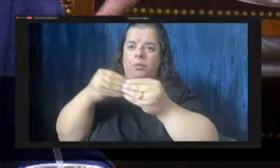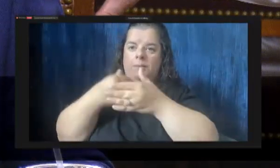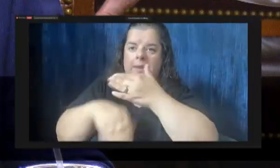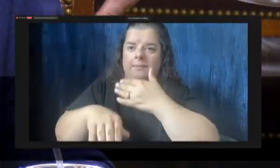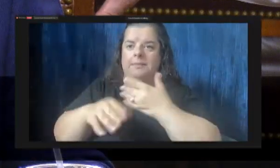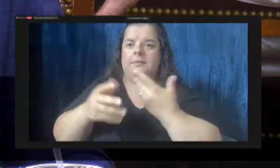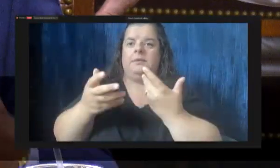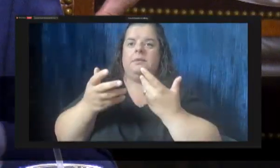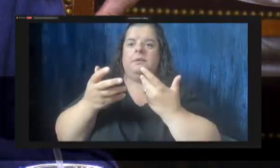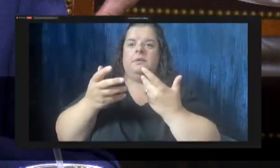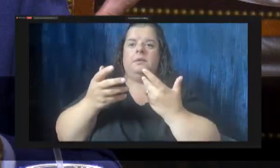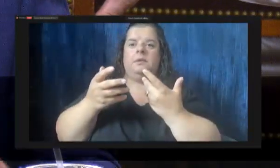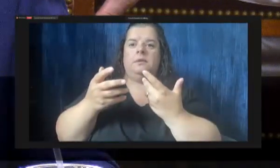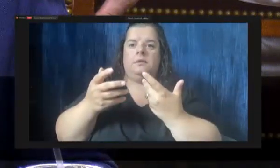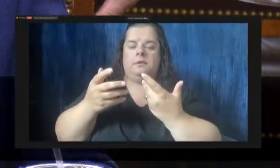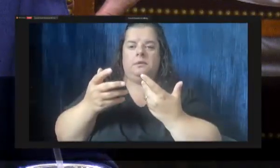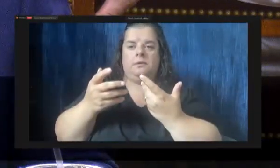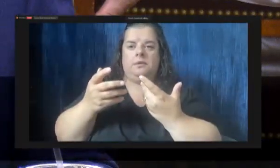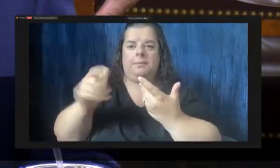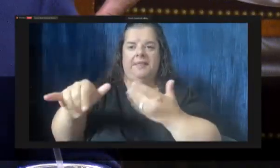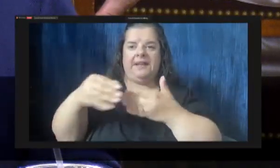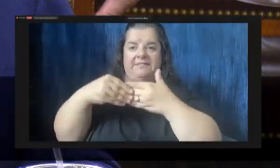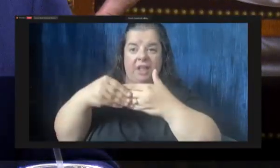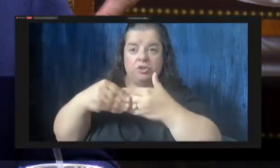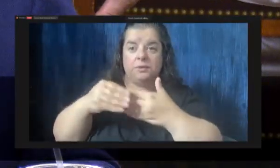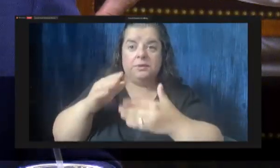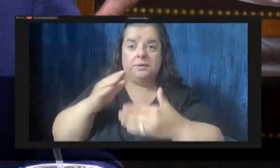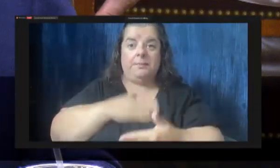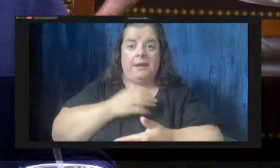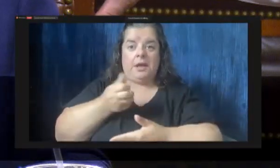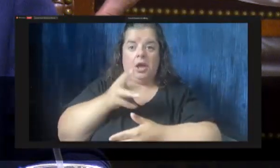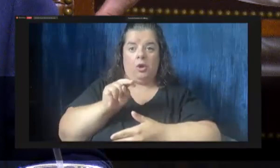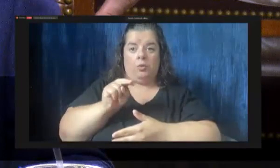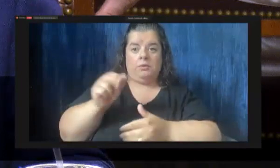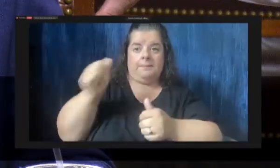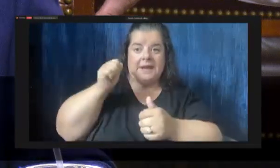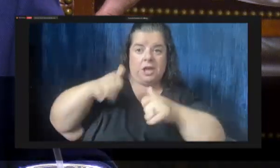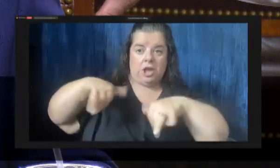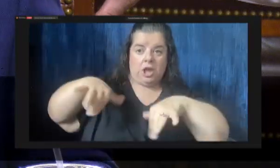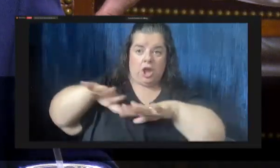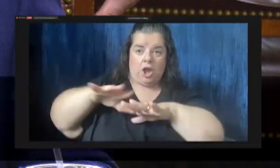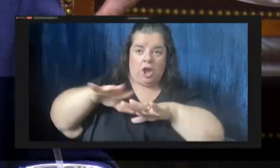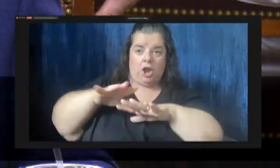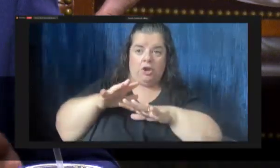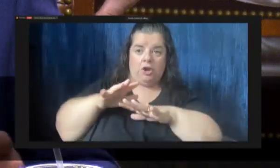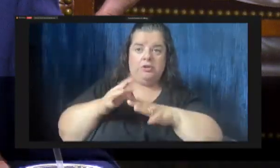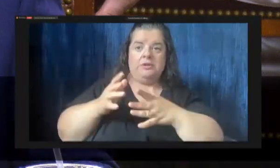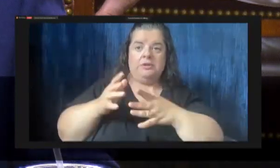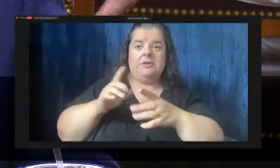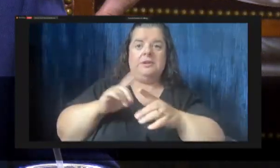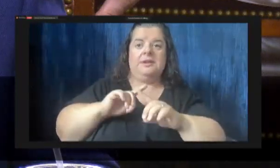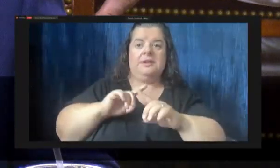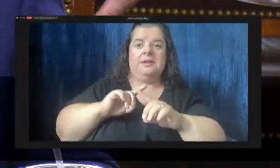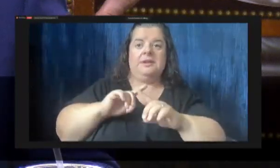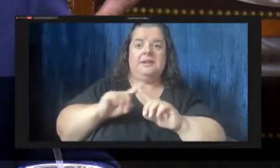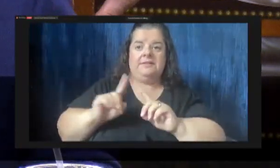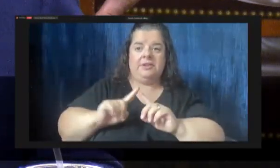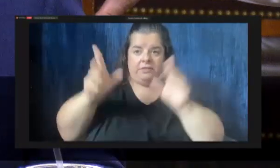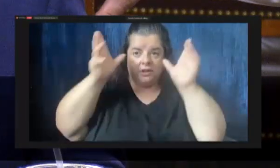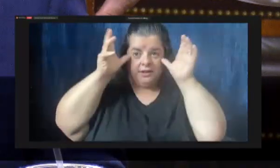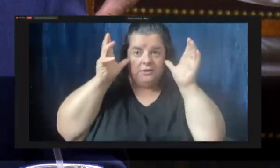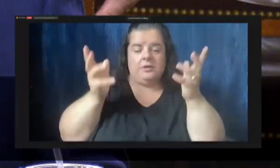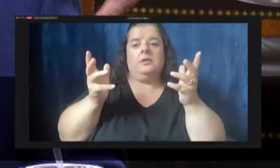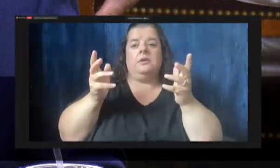think it fluctuates. I know in my own backyard, there's a different set of deer that come in and out all the time. There are